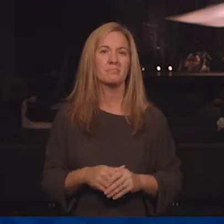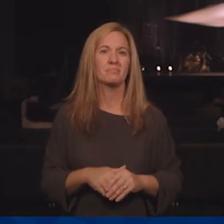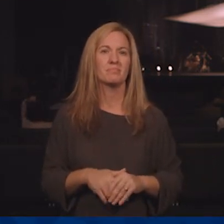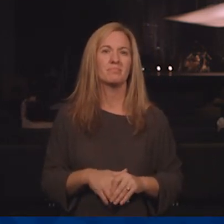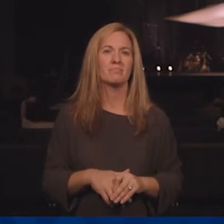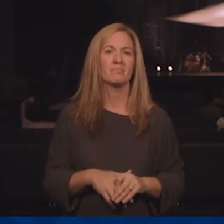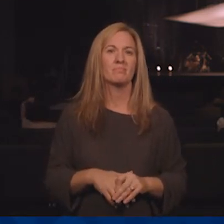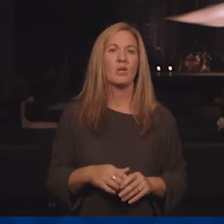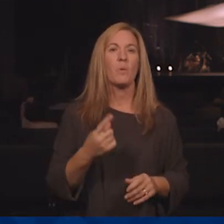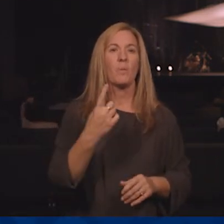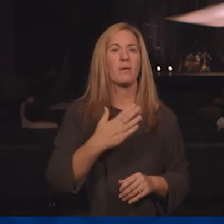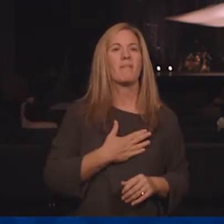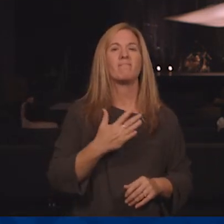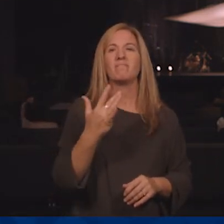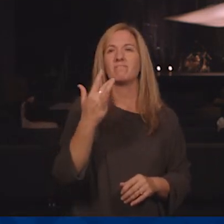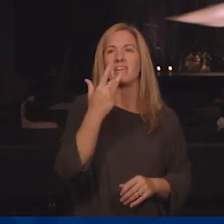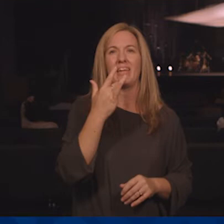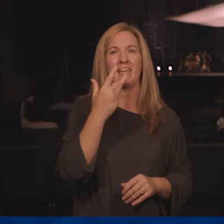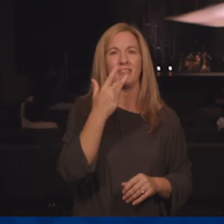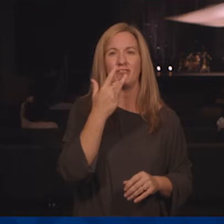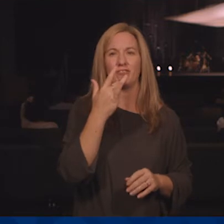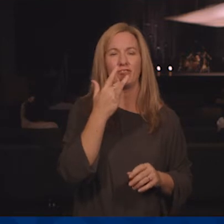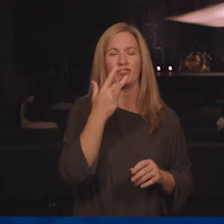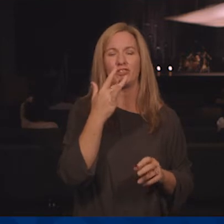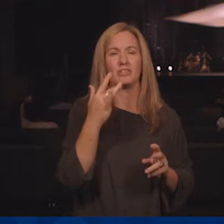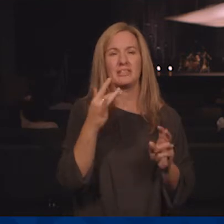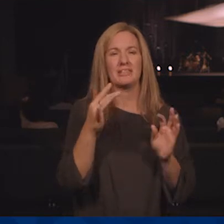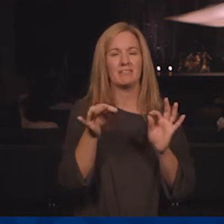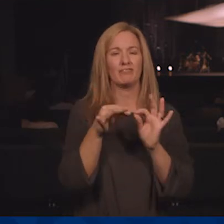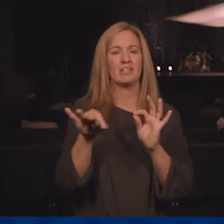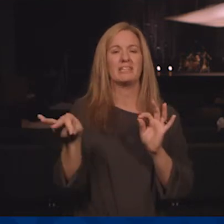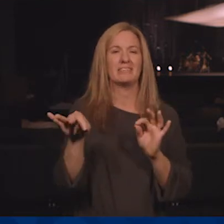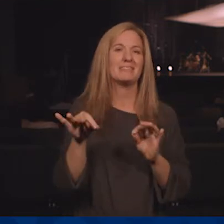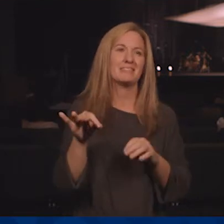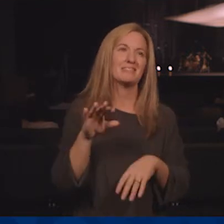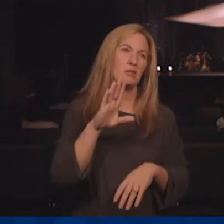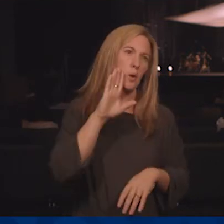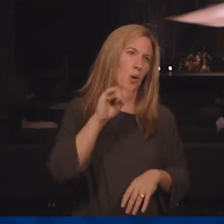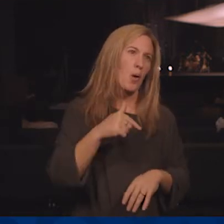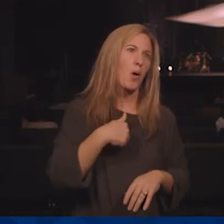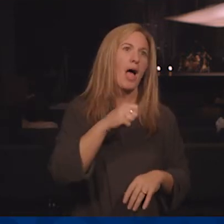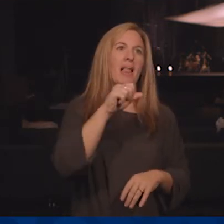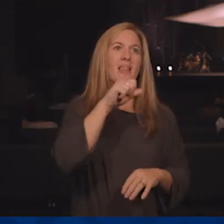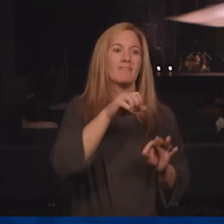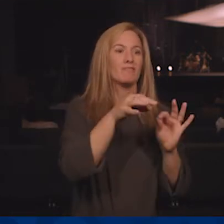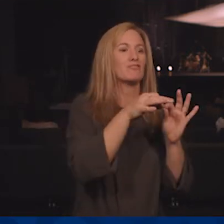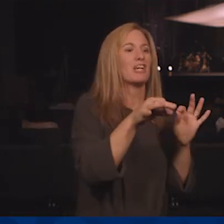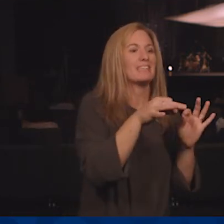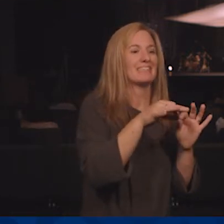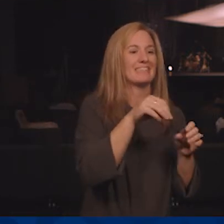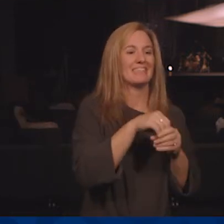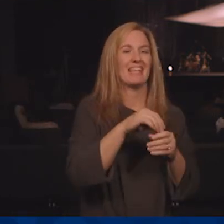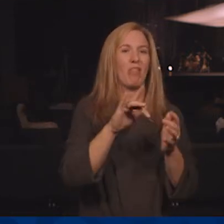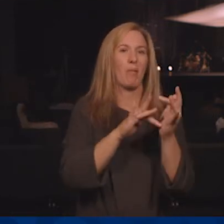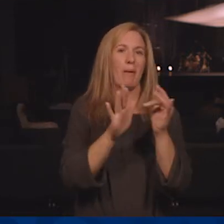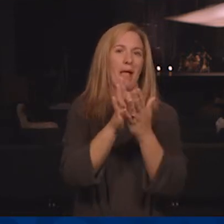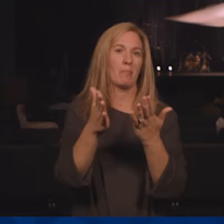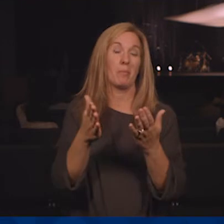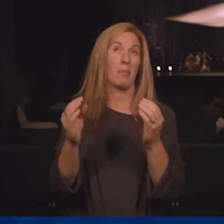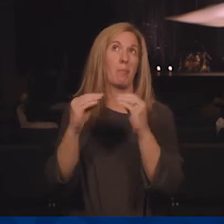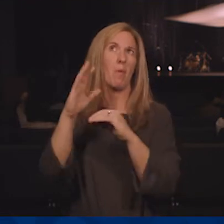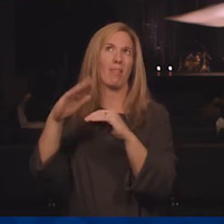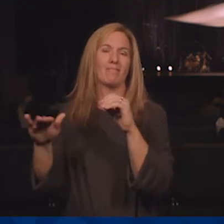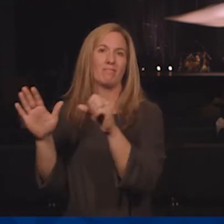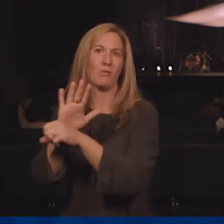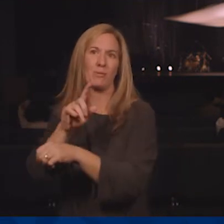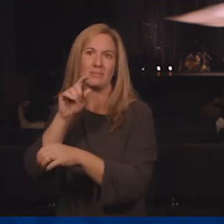One of my favorite phrases, you guys, I know I like phrases in the Bible even more than I like whole sentences, but one of my favorite phrases in the Bible is